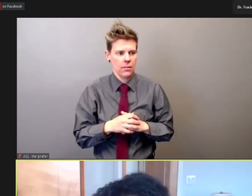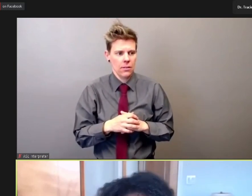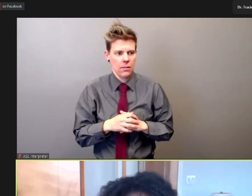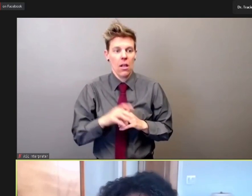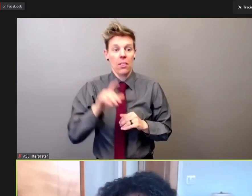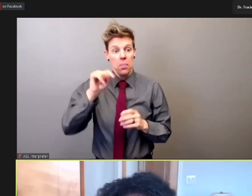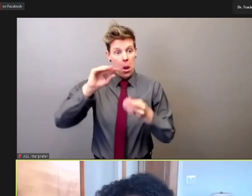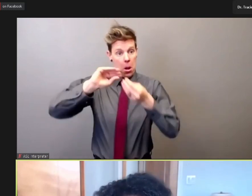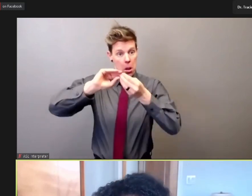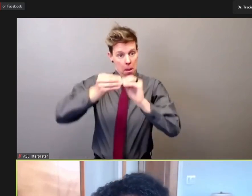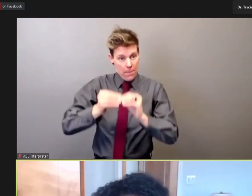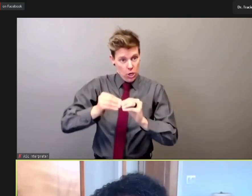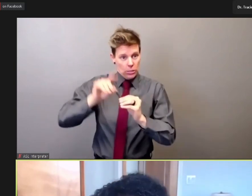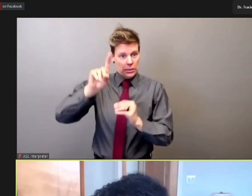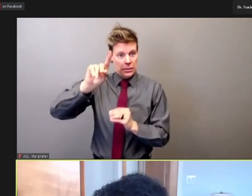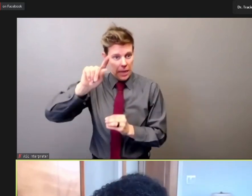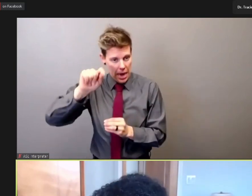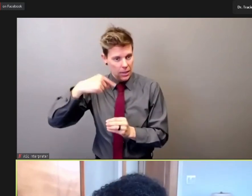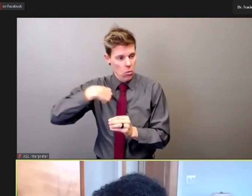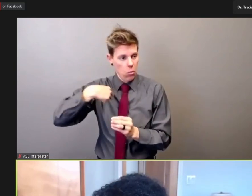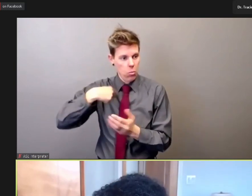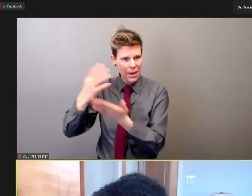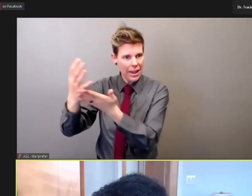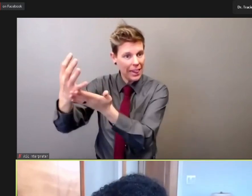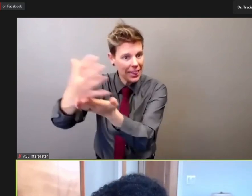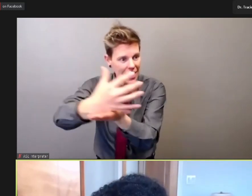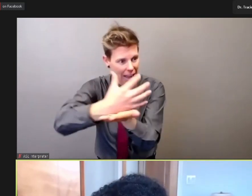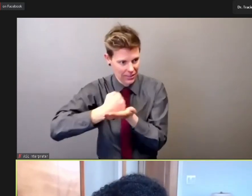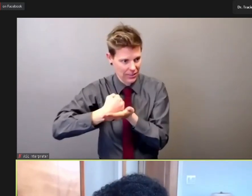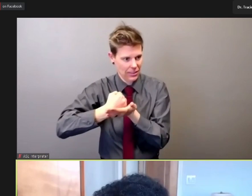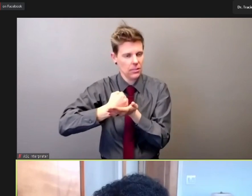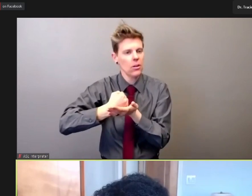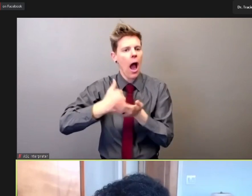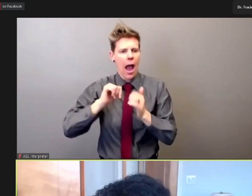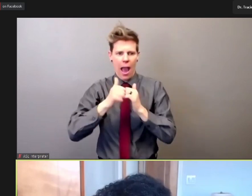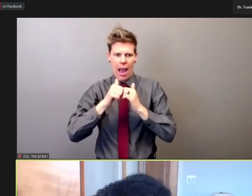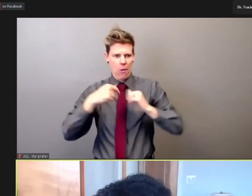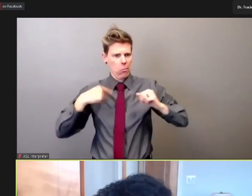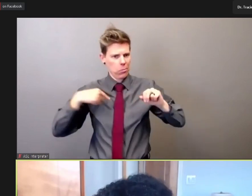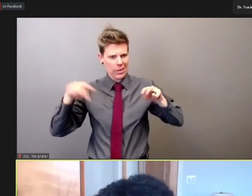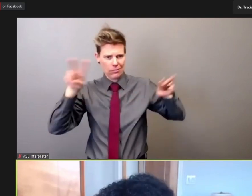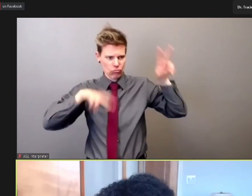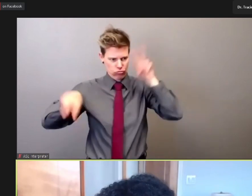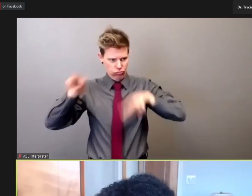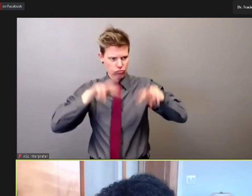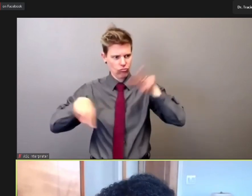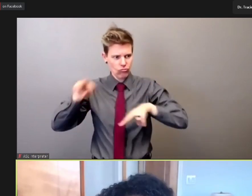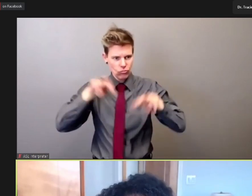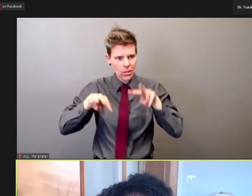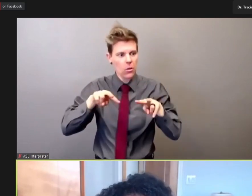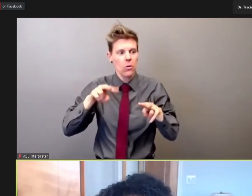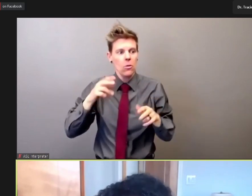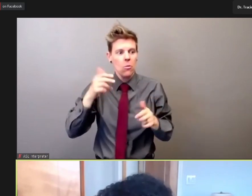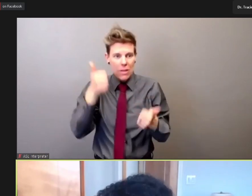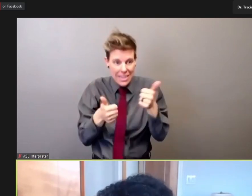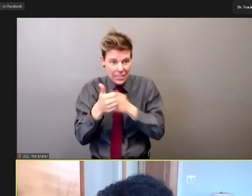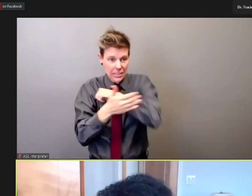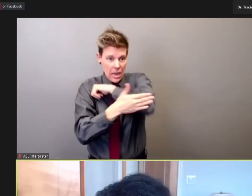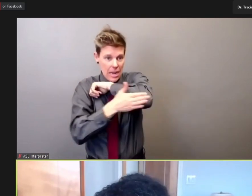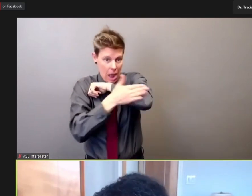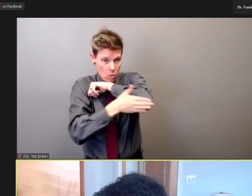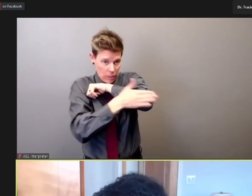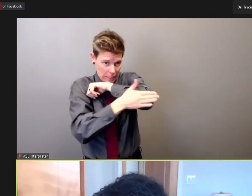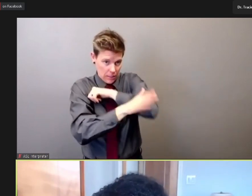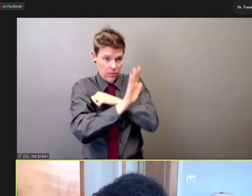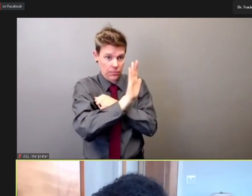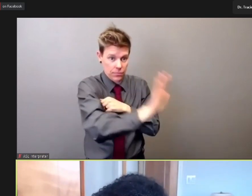closely to determine how were we estimating what percent of a population in the county had been vaccinated. And when we realized that